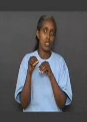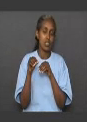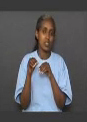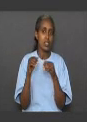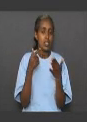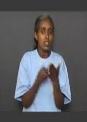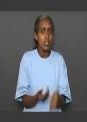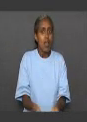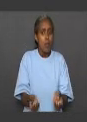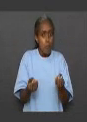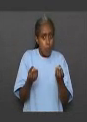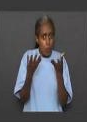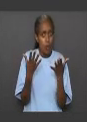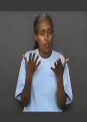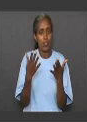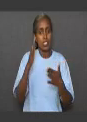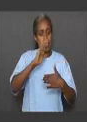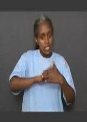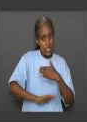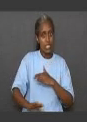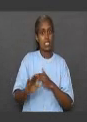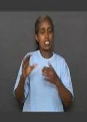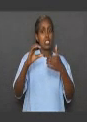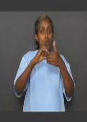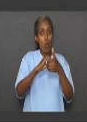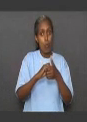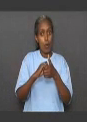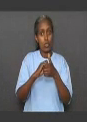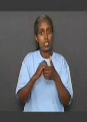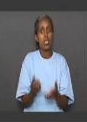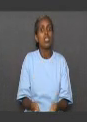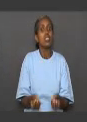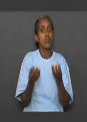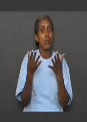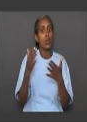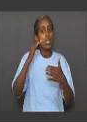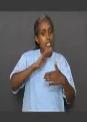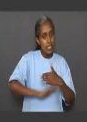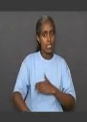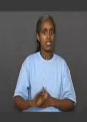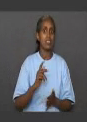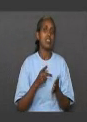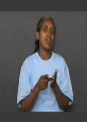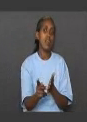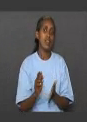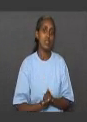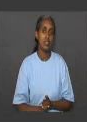that the more often interest is compounded, the more interest is earned.